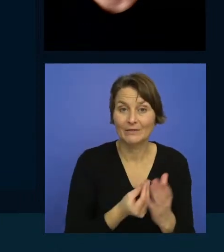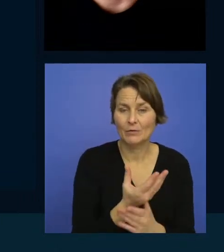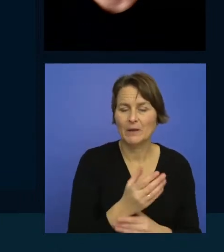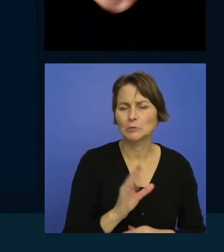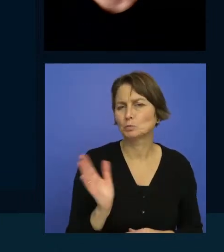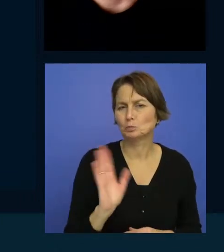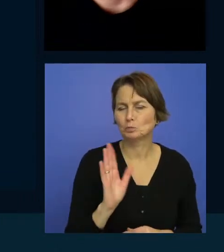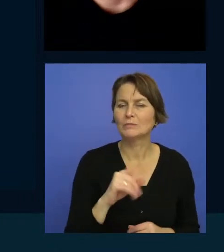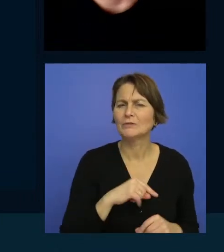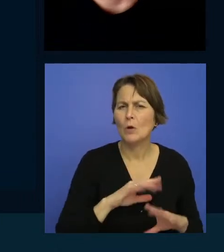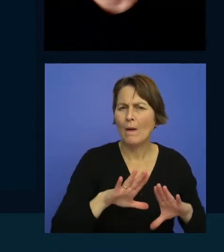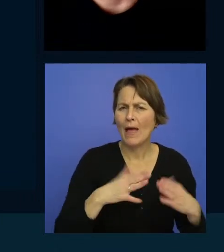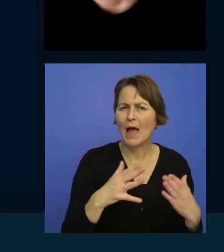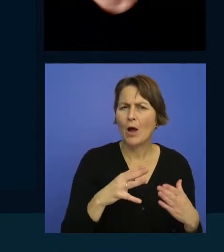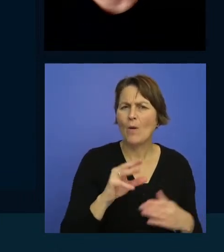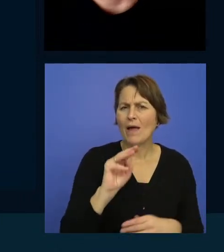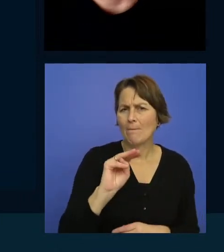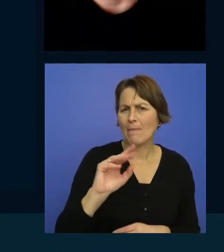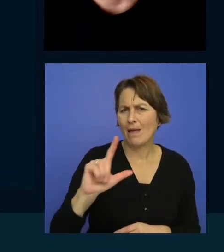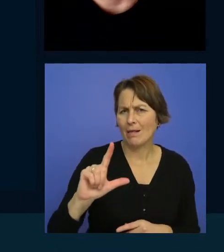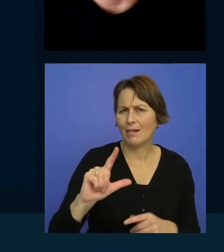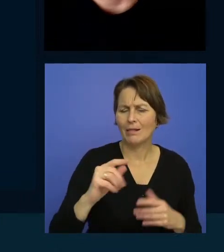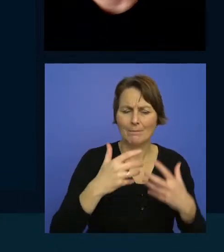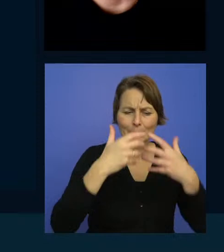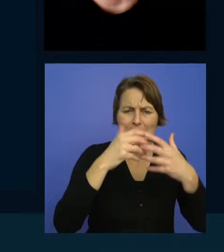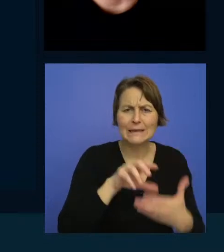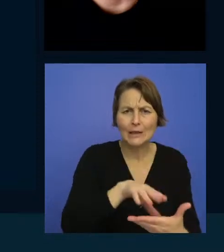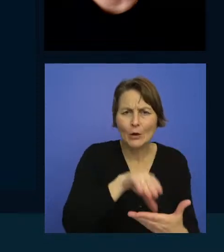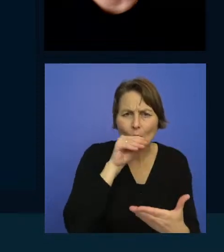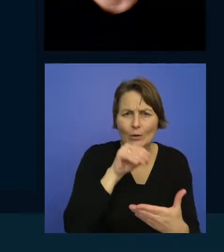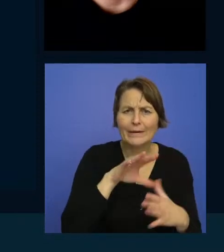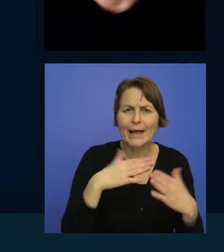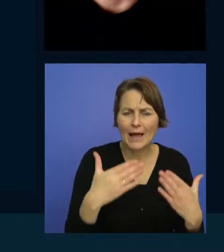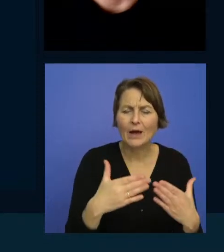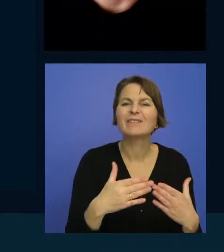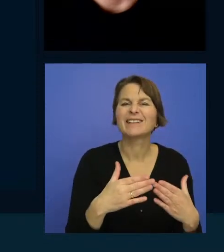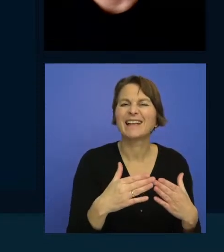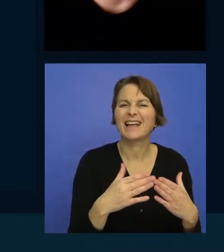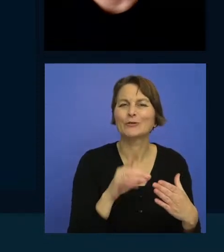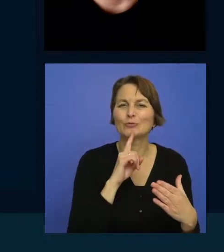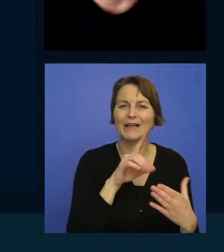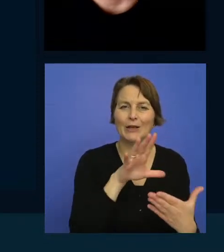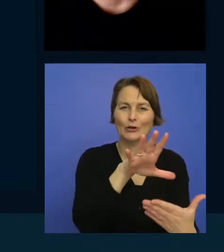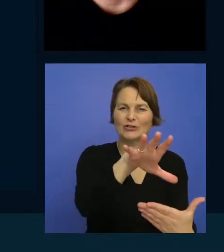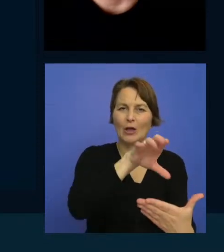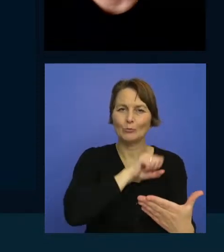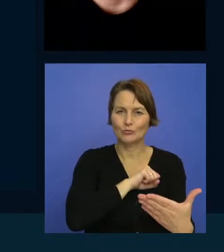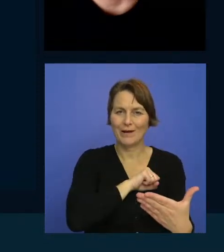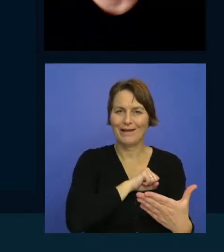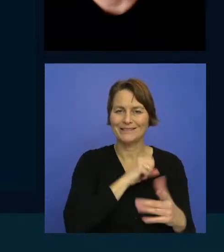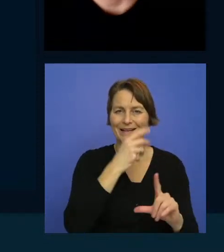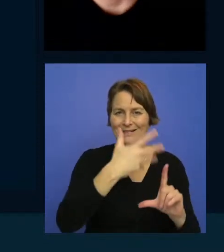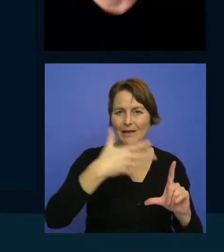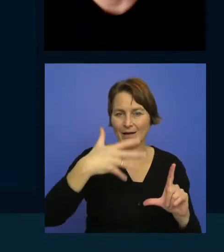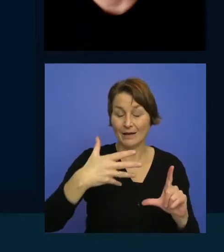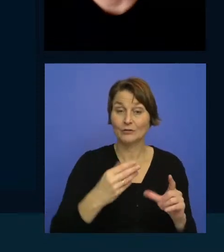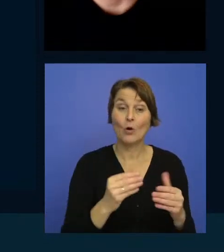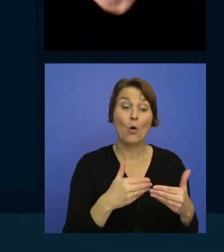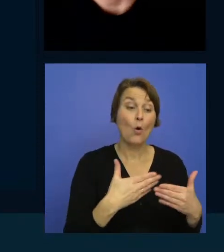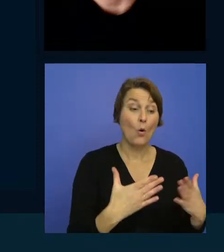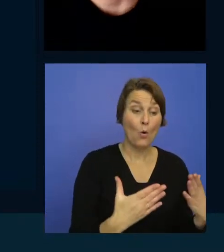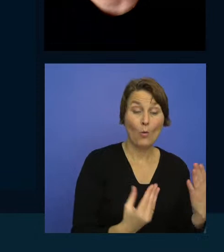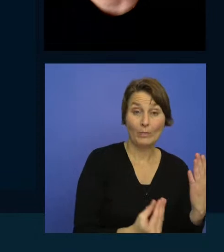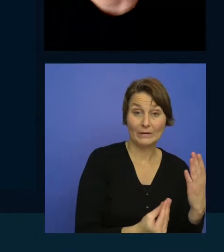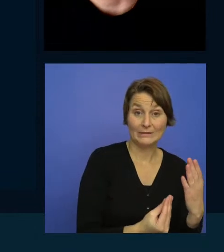machine learning is to generate synthetic data sets. So here I'm going to use my open source toolkit, and I'm going to create a data